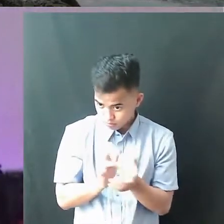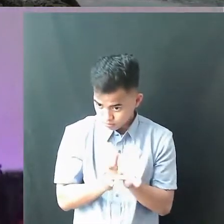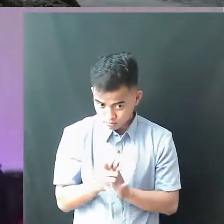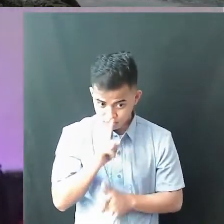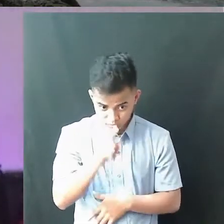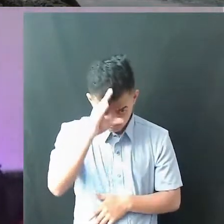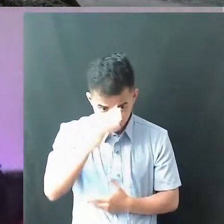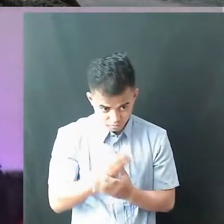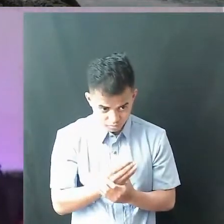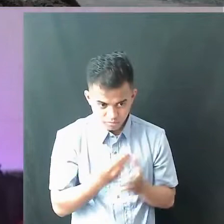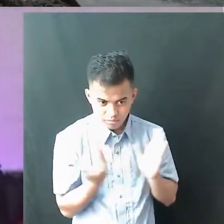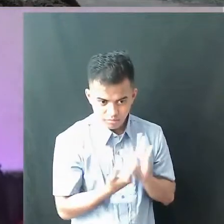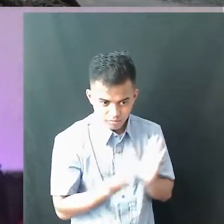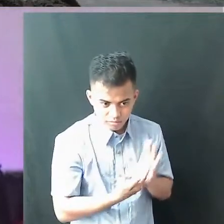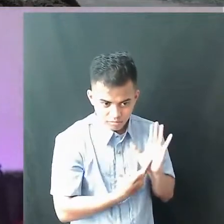1 Timothy chapter 2.